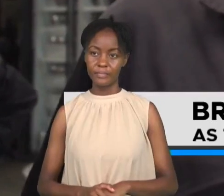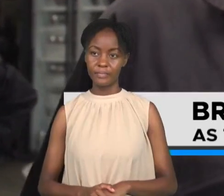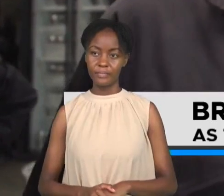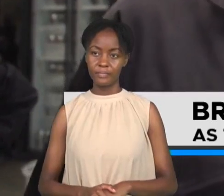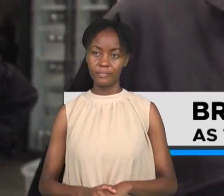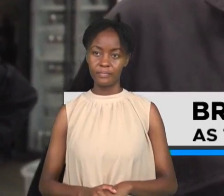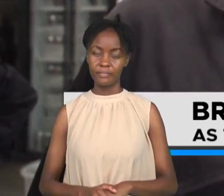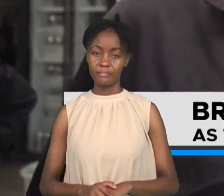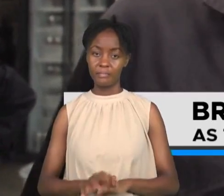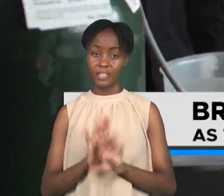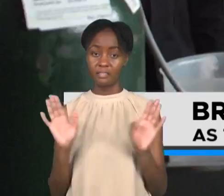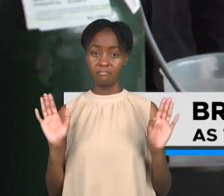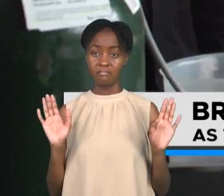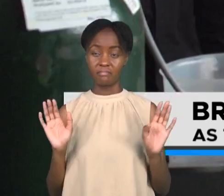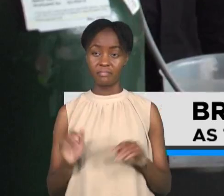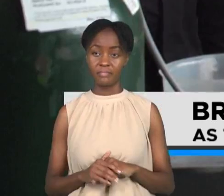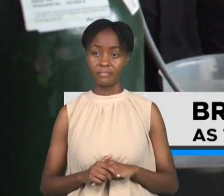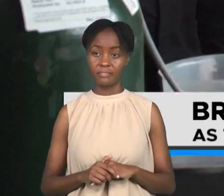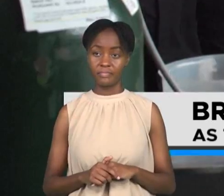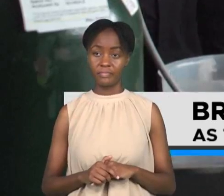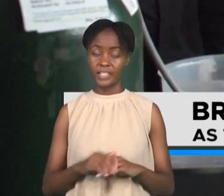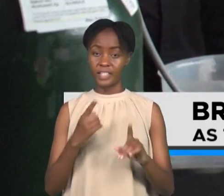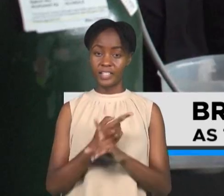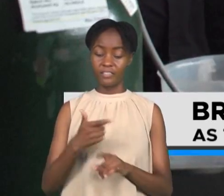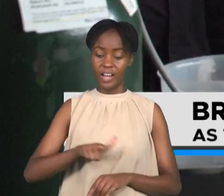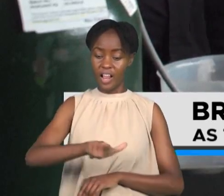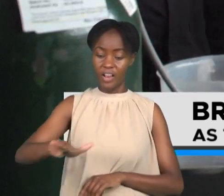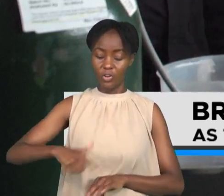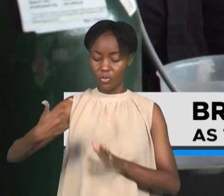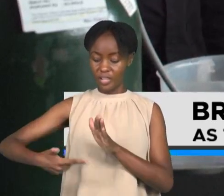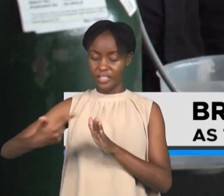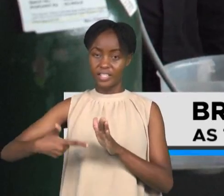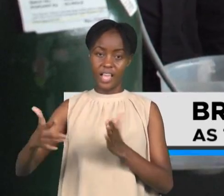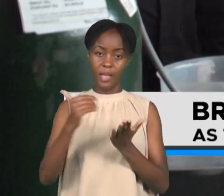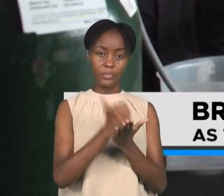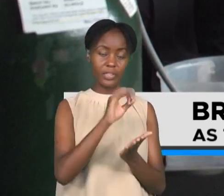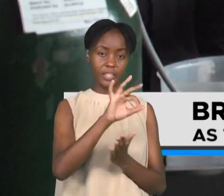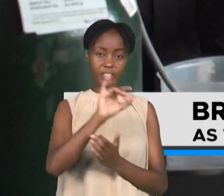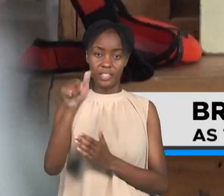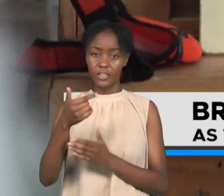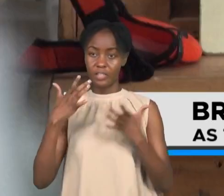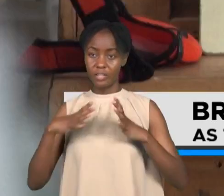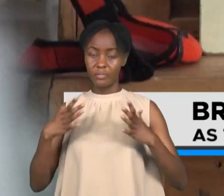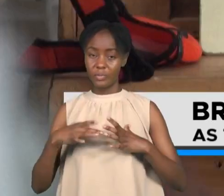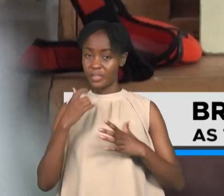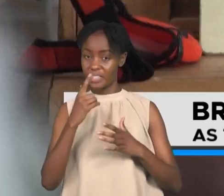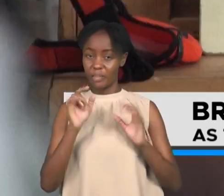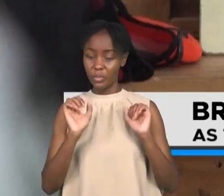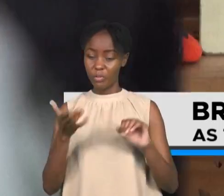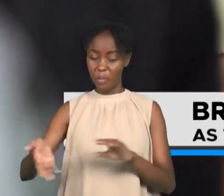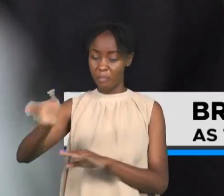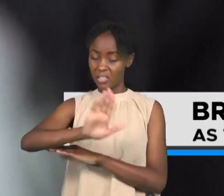That's how it has been. Part of the local industry, which employs around 30,000 people, is afraid it will not recover.